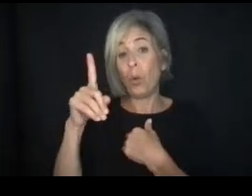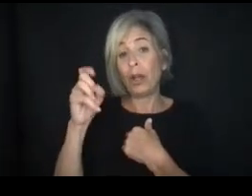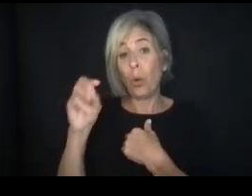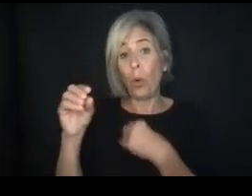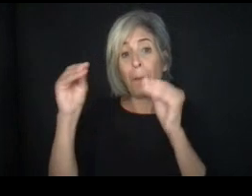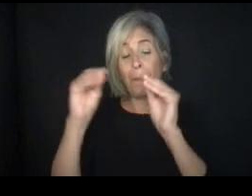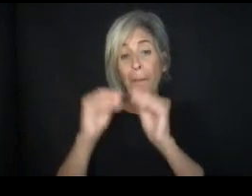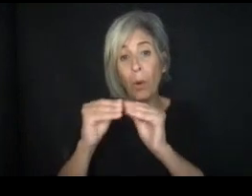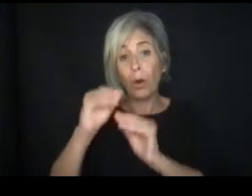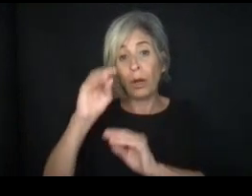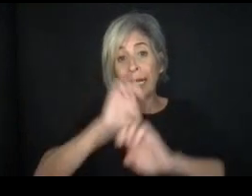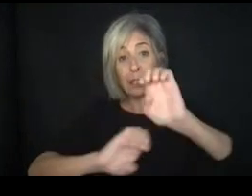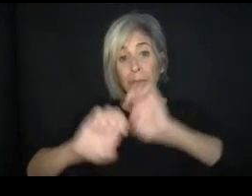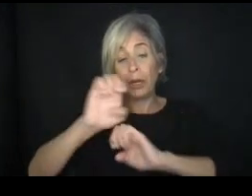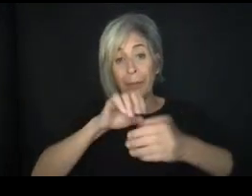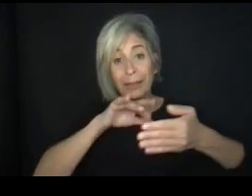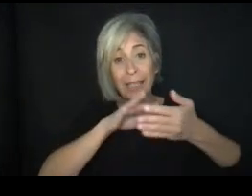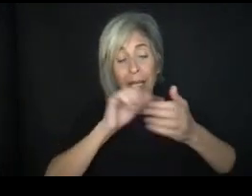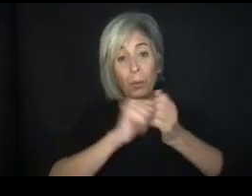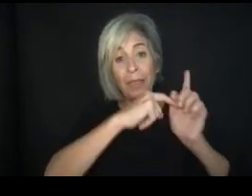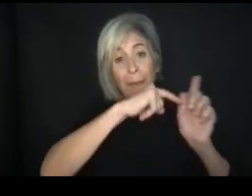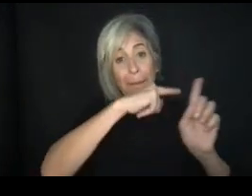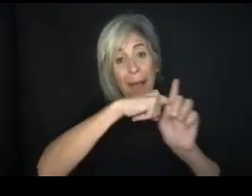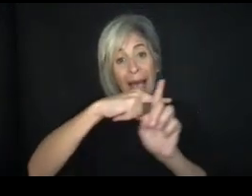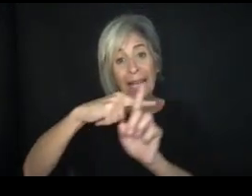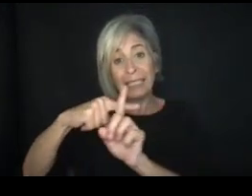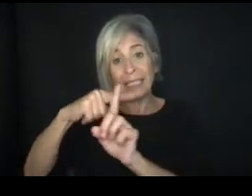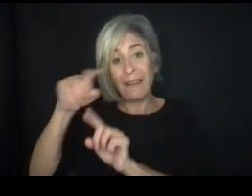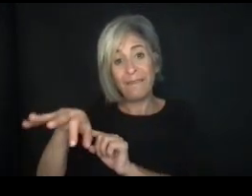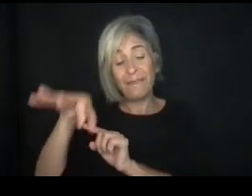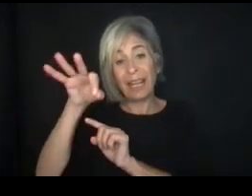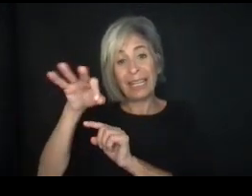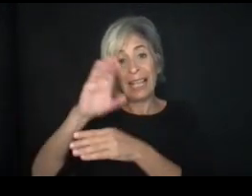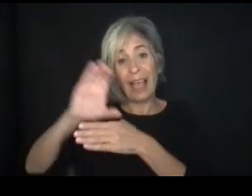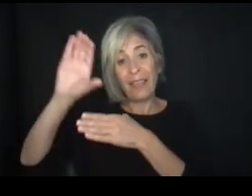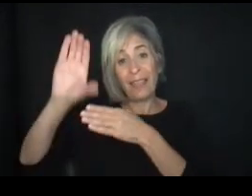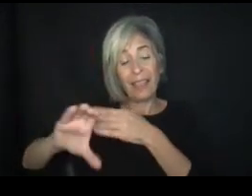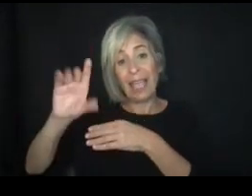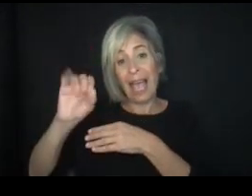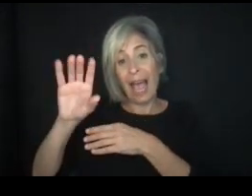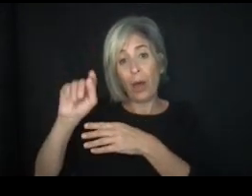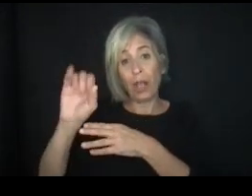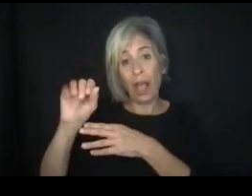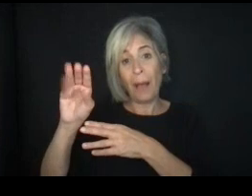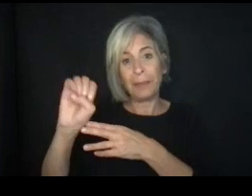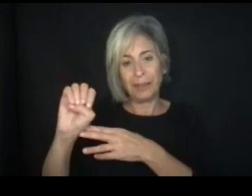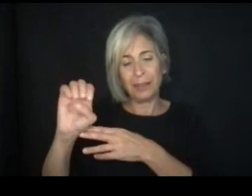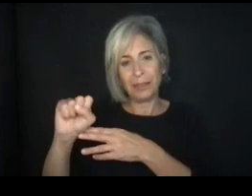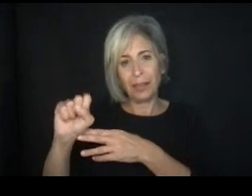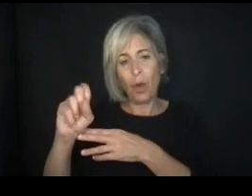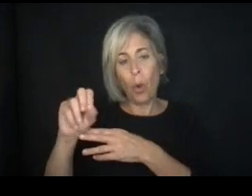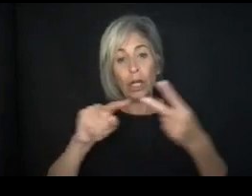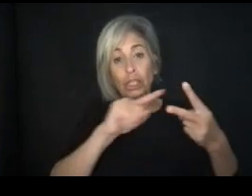quasi-experimental studies with positive findings on one or more intended outcomes, or two or more